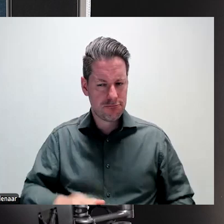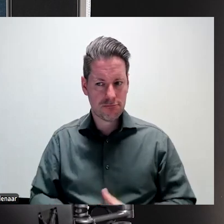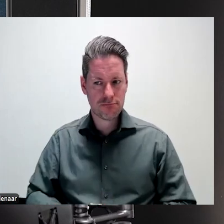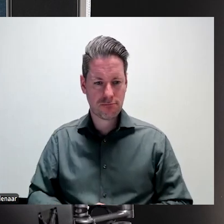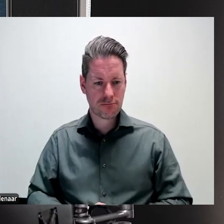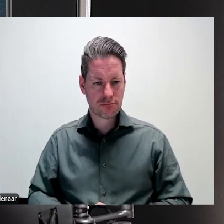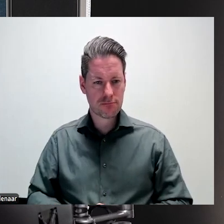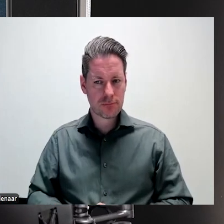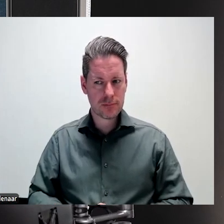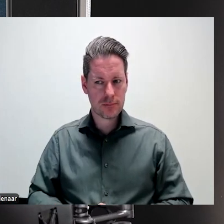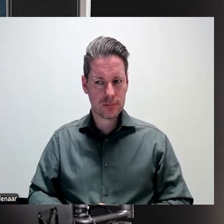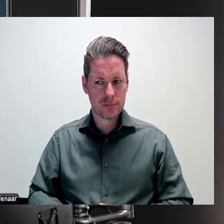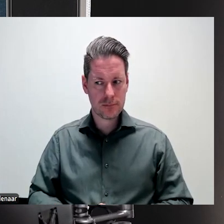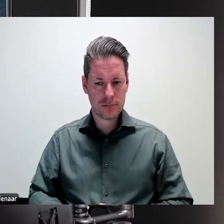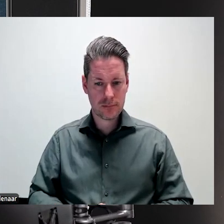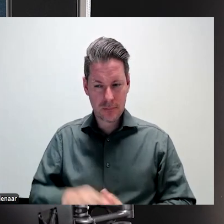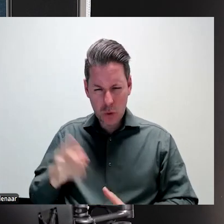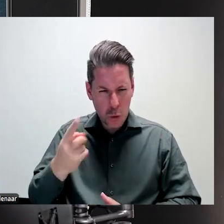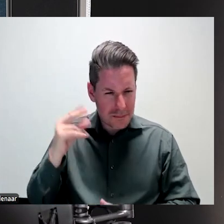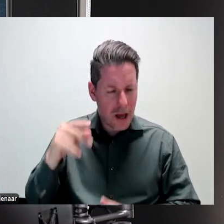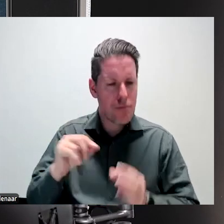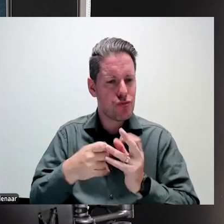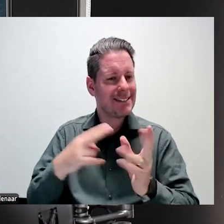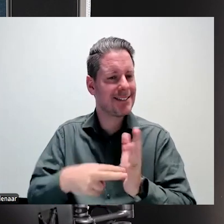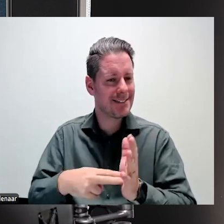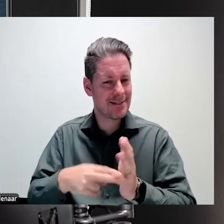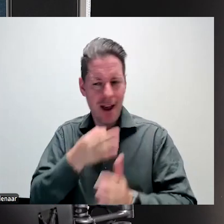That's you, Brendan, is it? Yes, it is. Yeah, good.